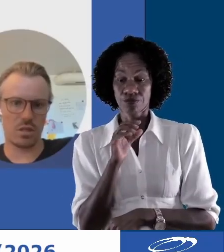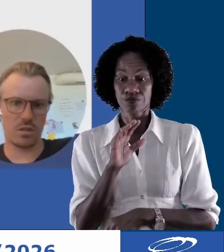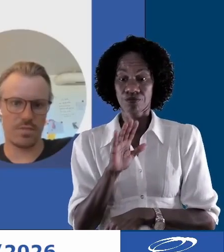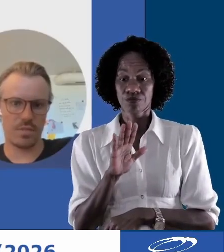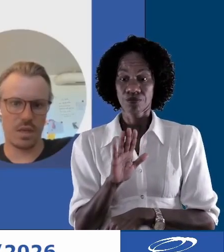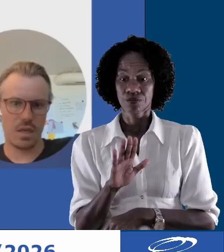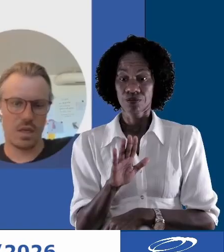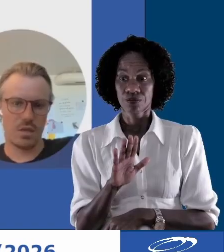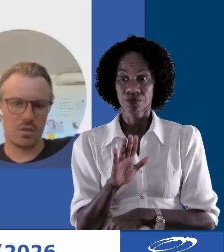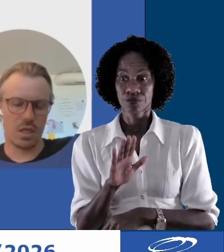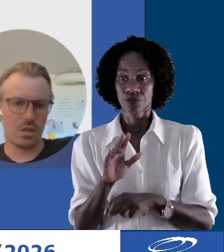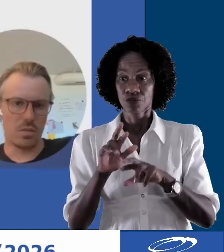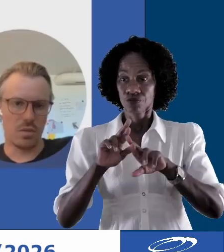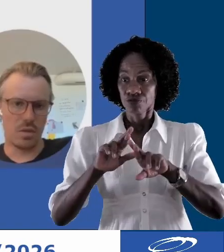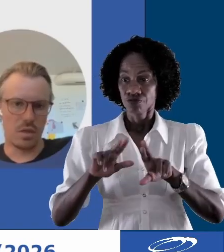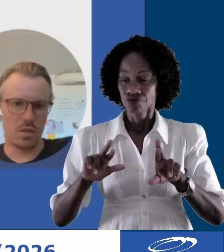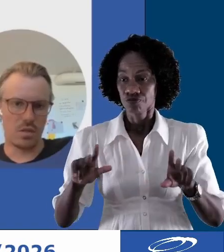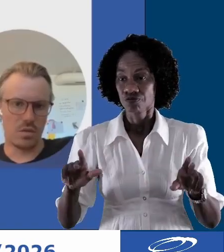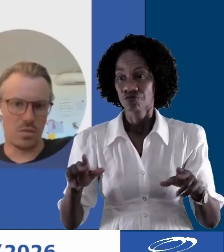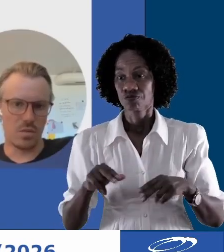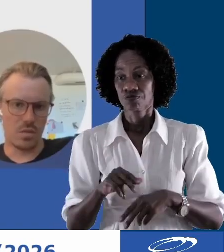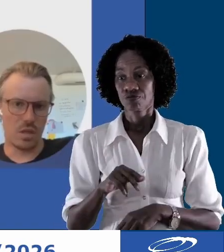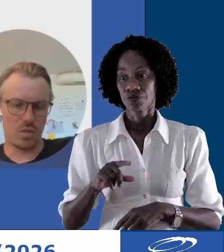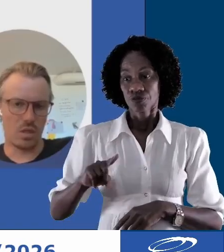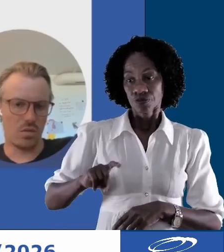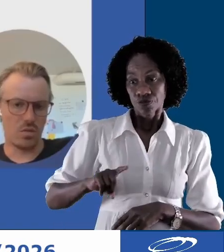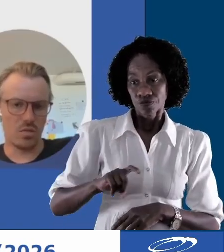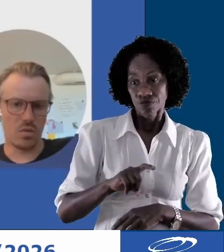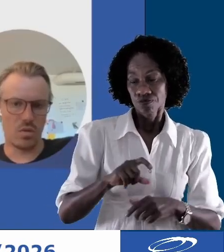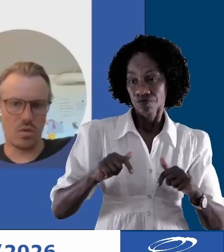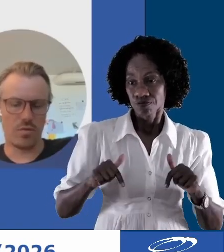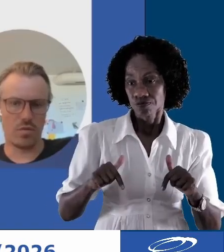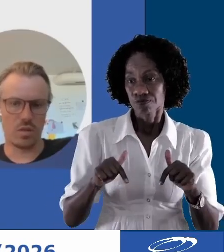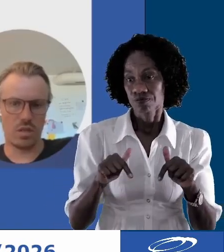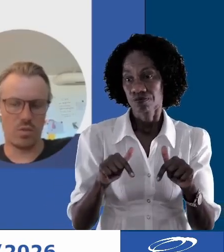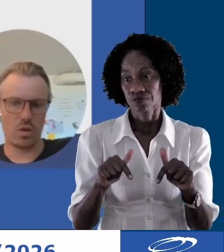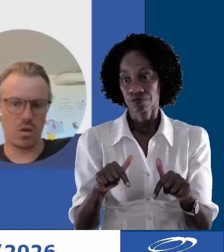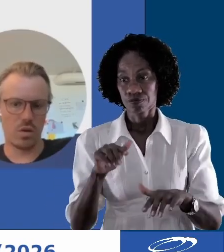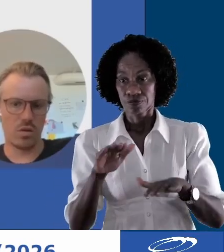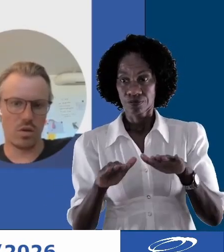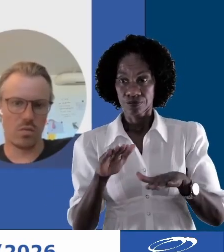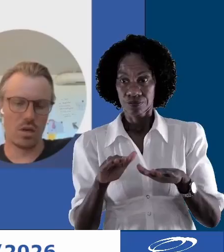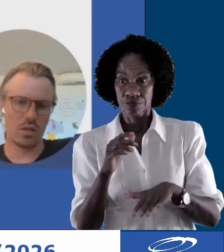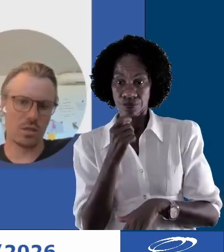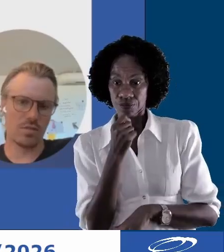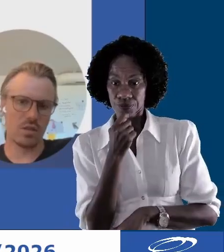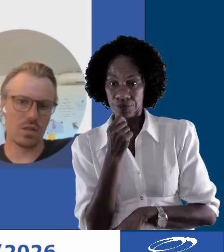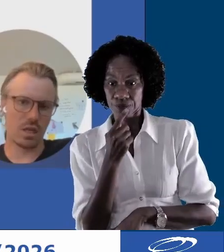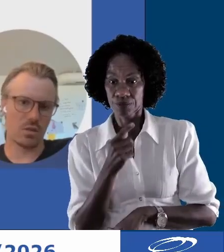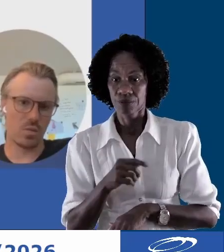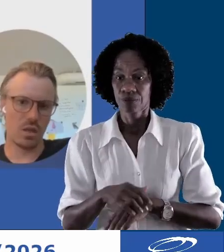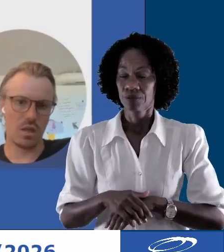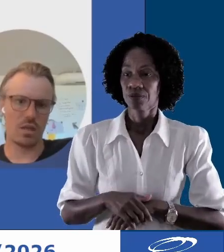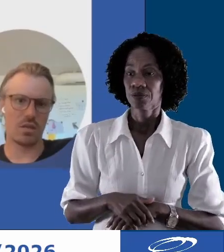concentration? So next up is that we need to, of course, see if we can correlate some of these